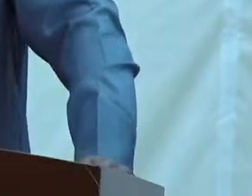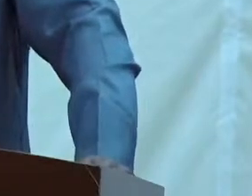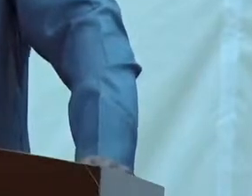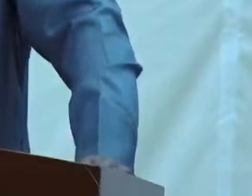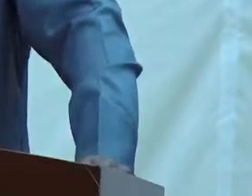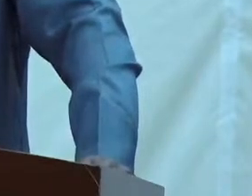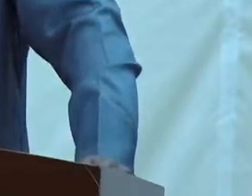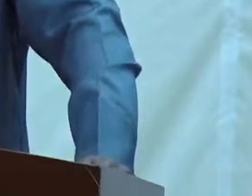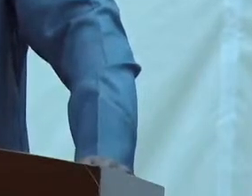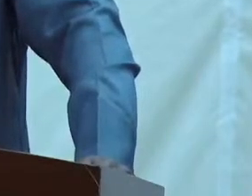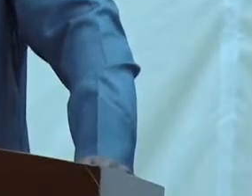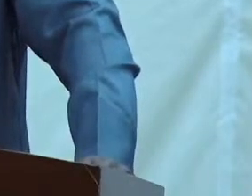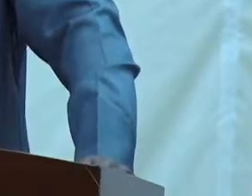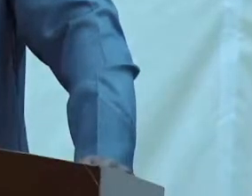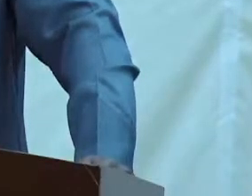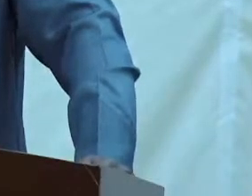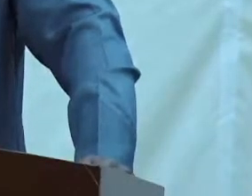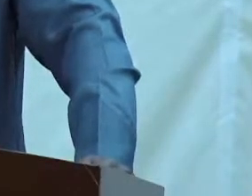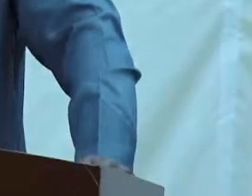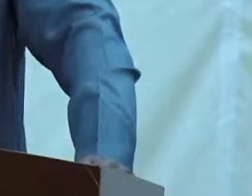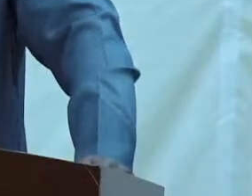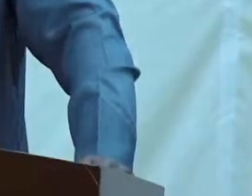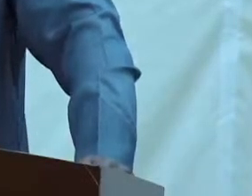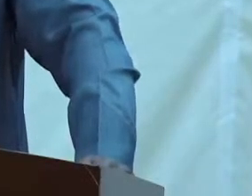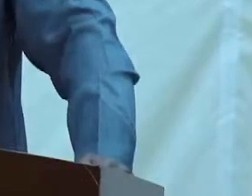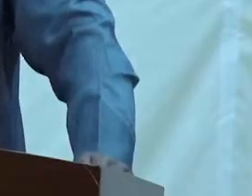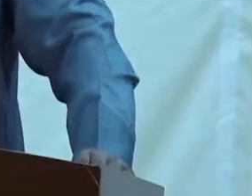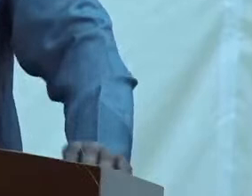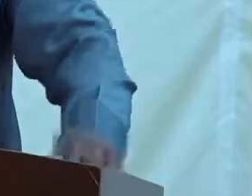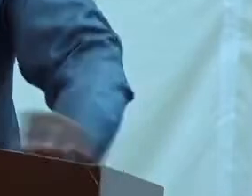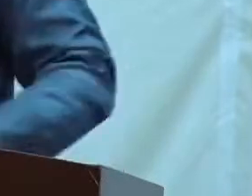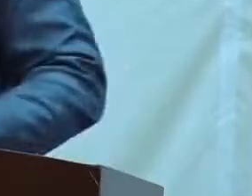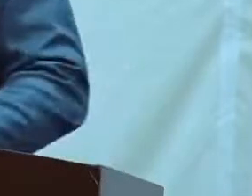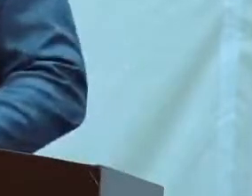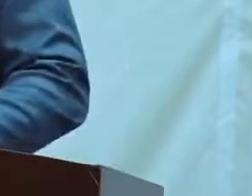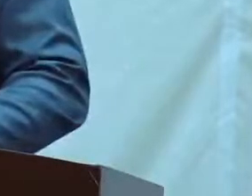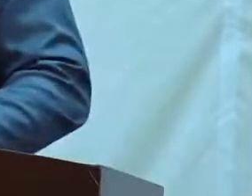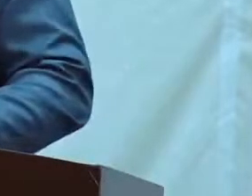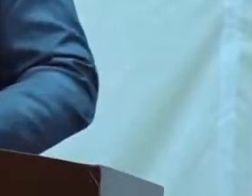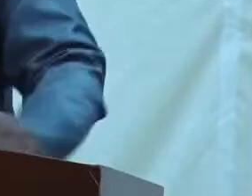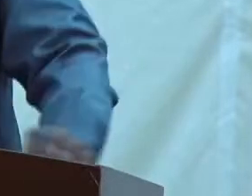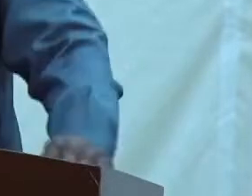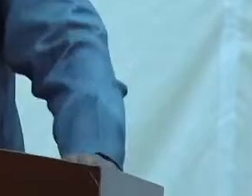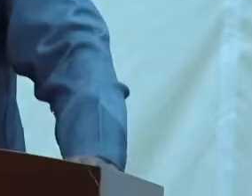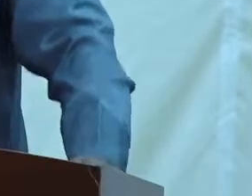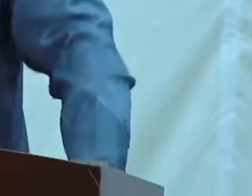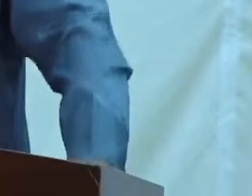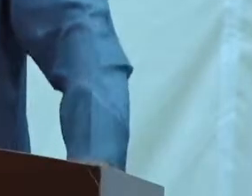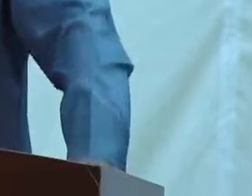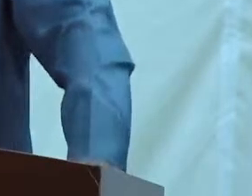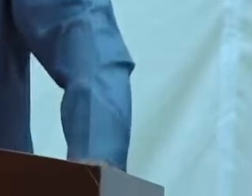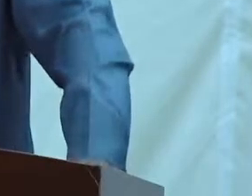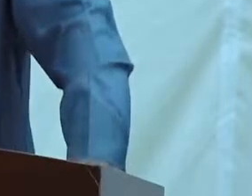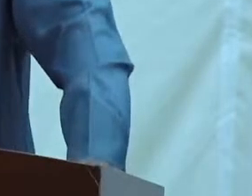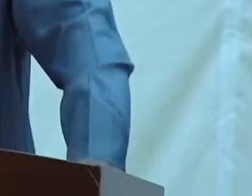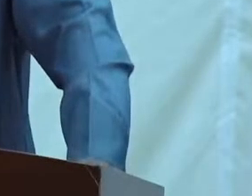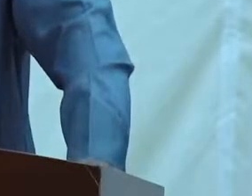profound gratitude of CDD Ghana to Stanbic Bank, KPMG, the Multimedia